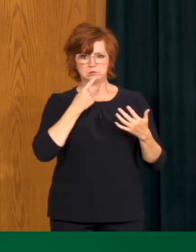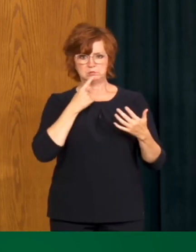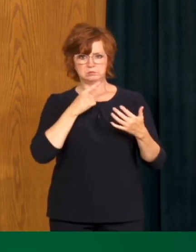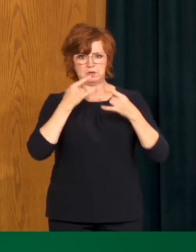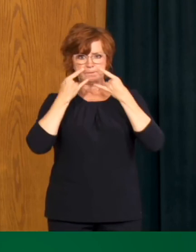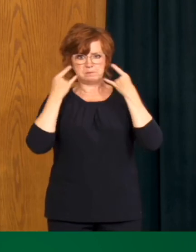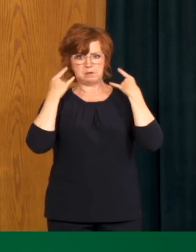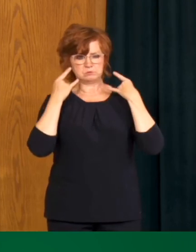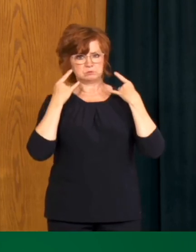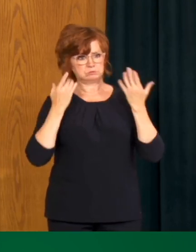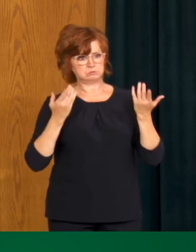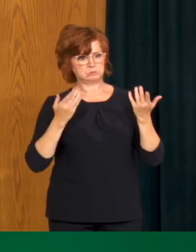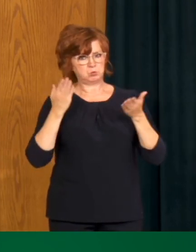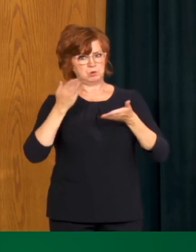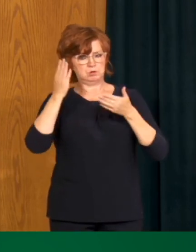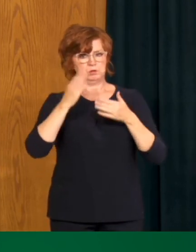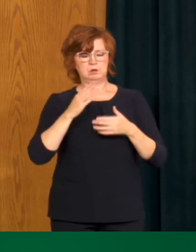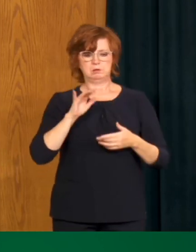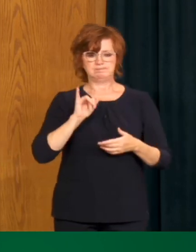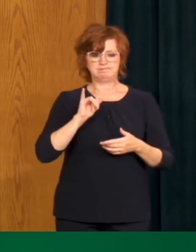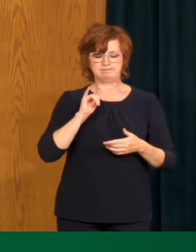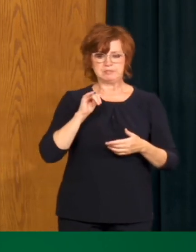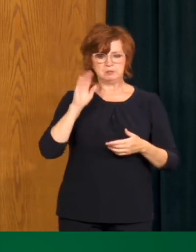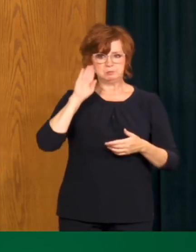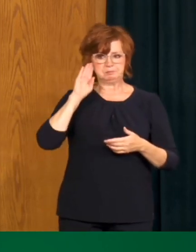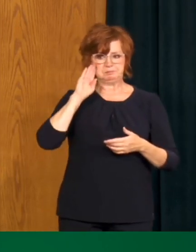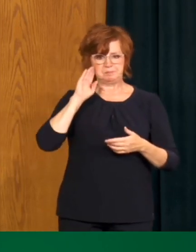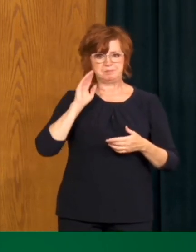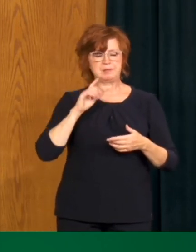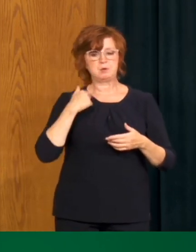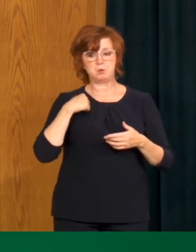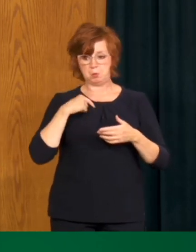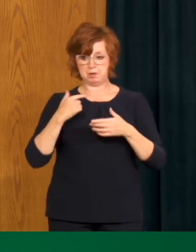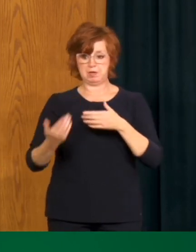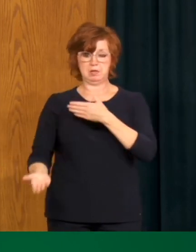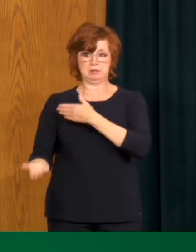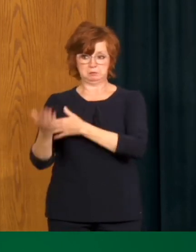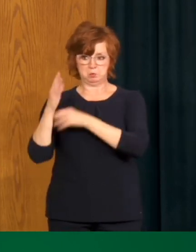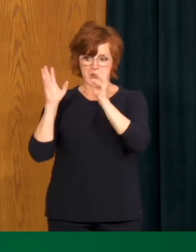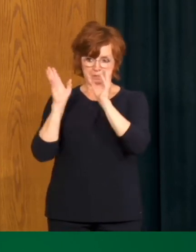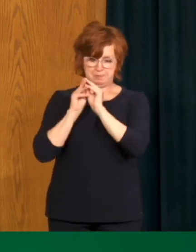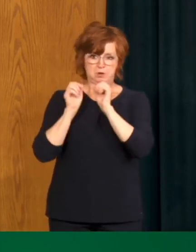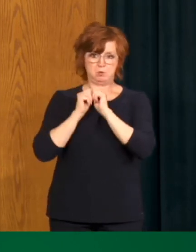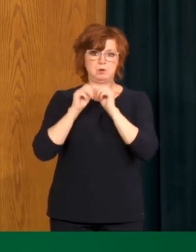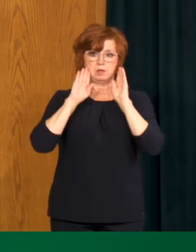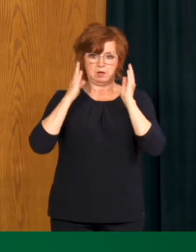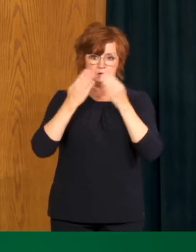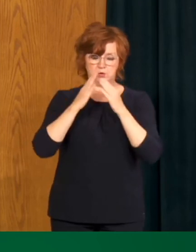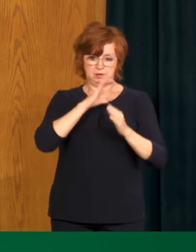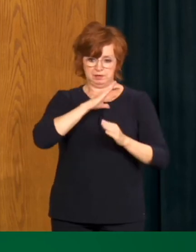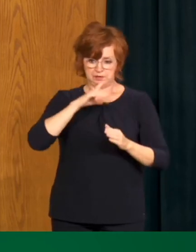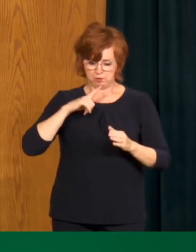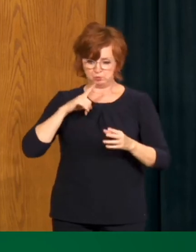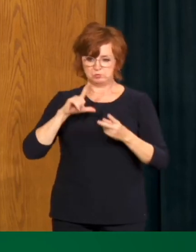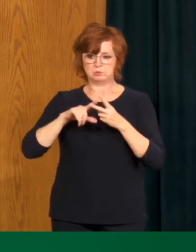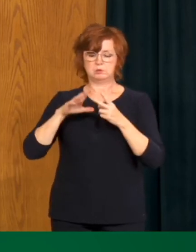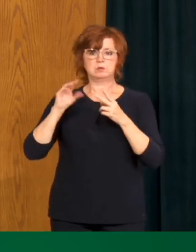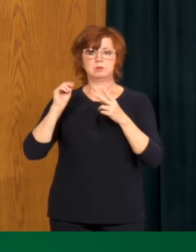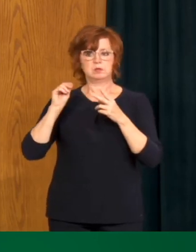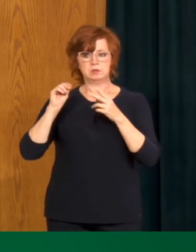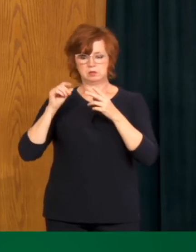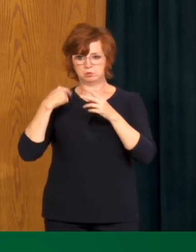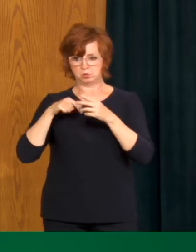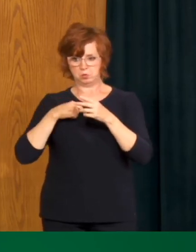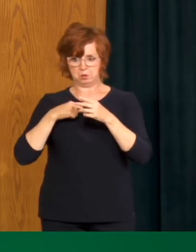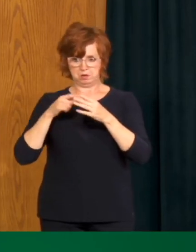from the conversations we had today with Hutterite leadership and the Humanitarian Safety Council, they have been doing that. They've actually been using masks where they